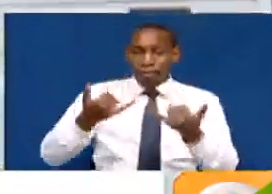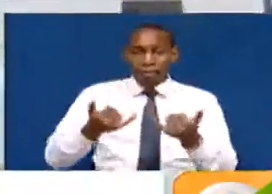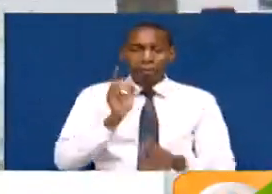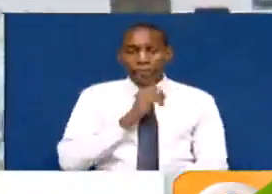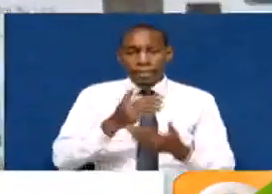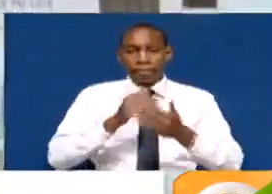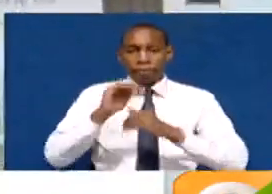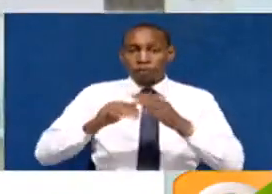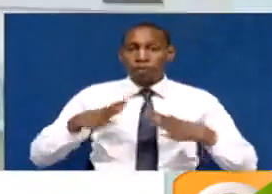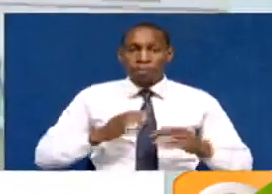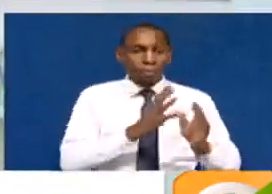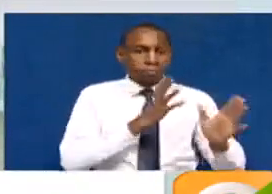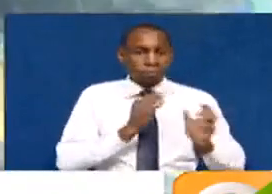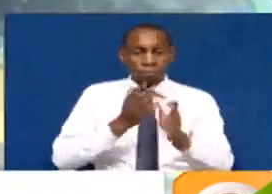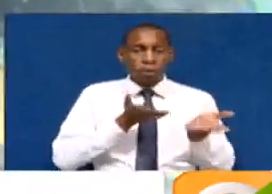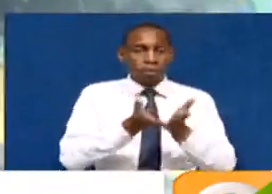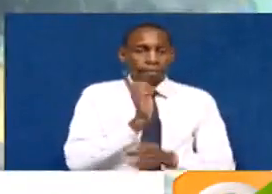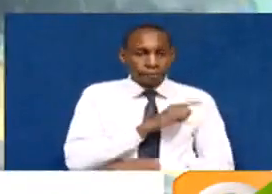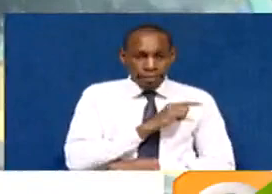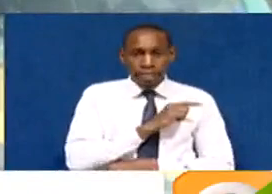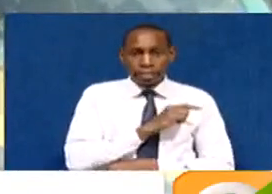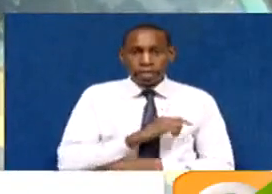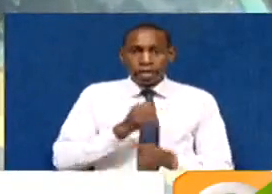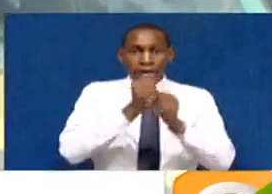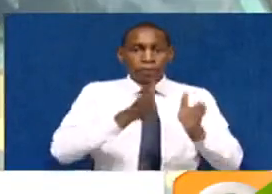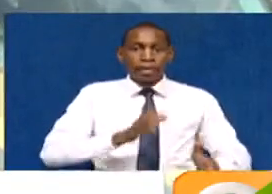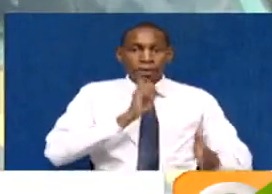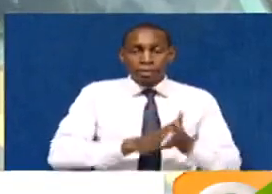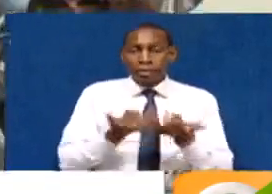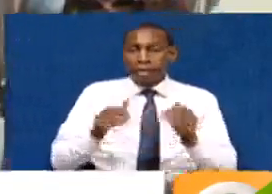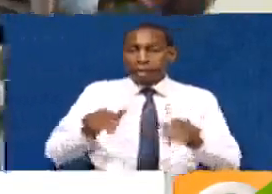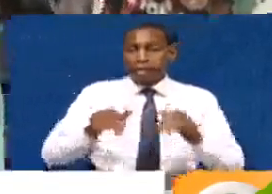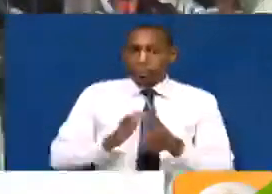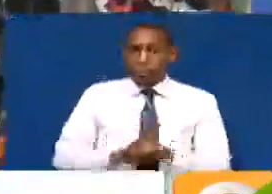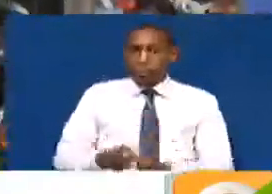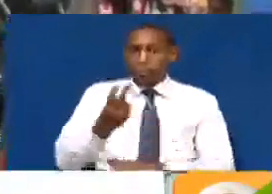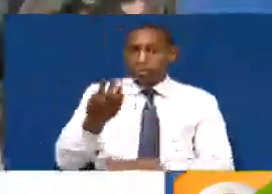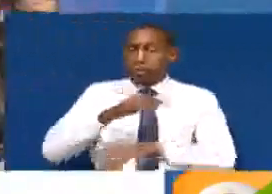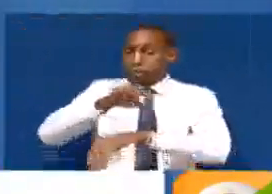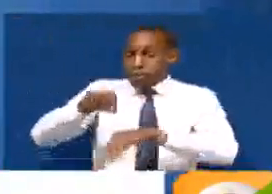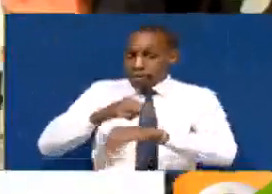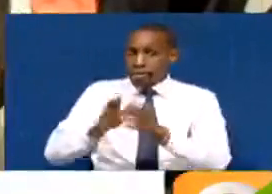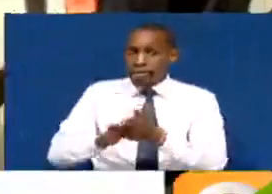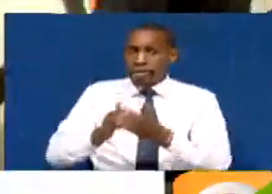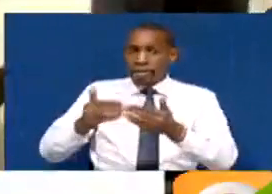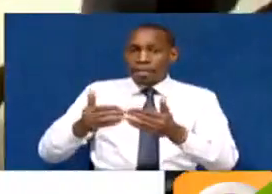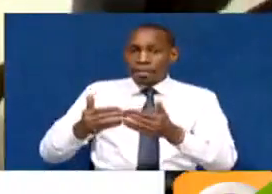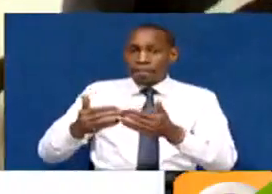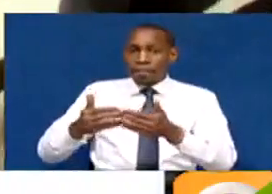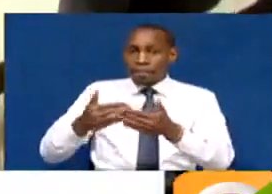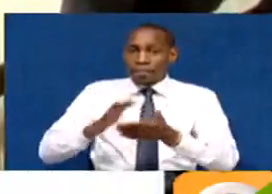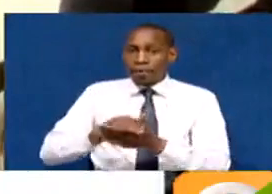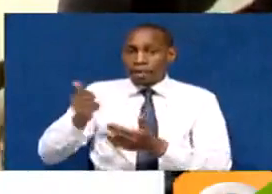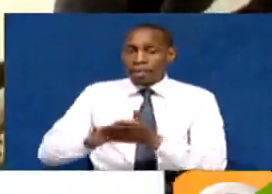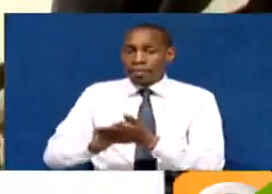ran out before all those in the queue could be served, with the attendant saying they have to wait for 24 hours before another